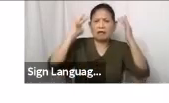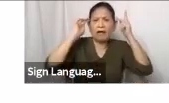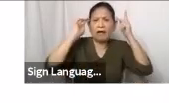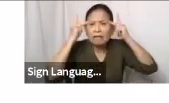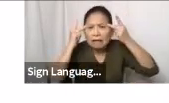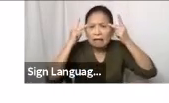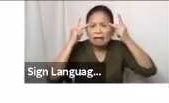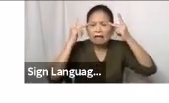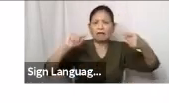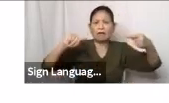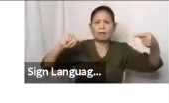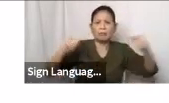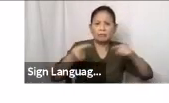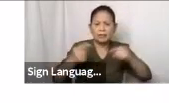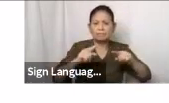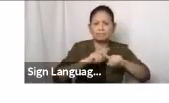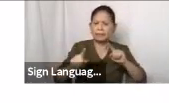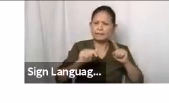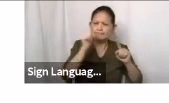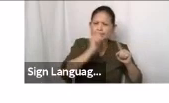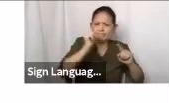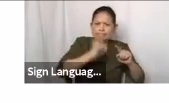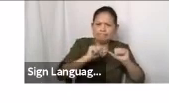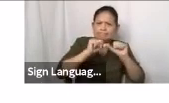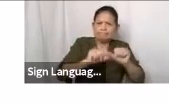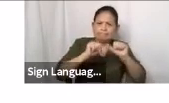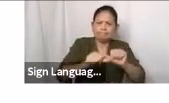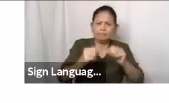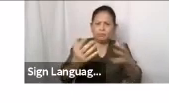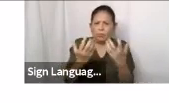very much consistent on taking that medicines.